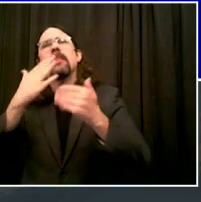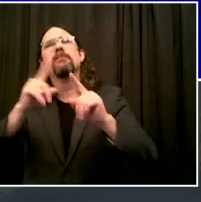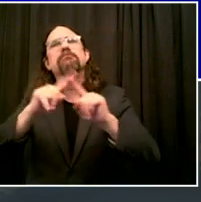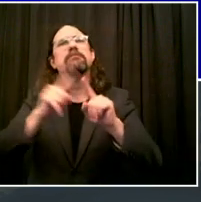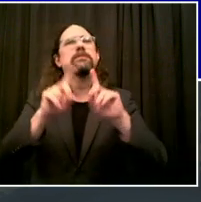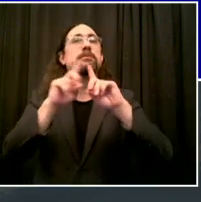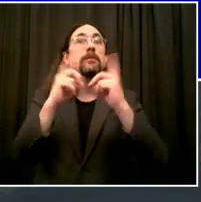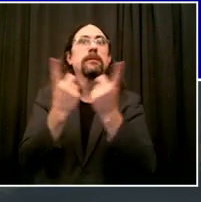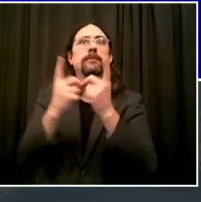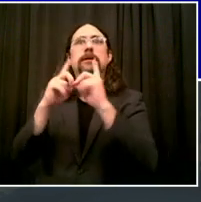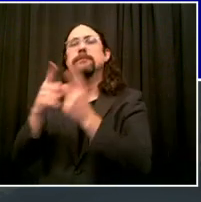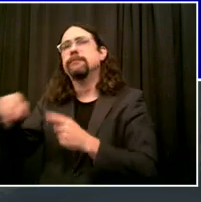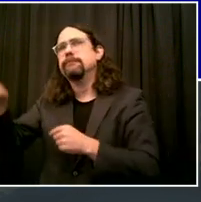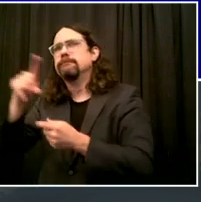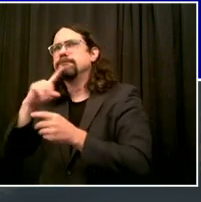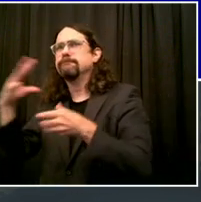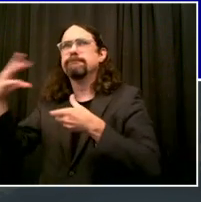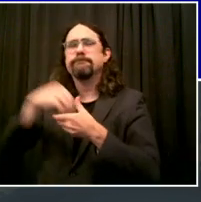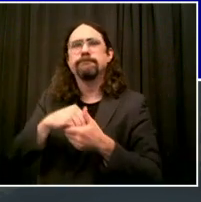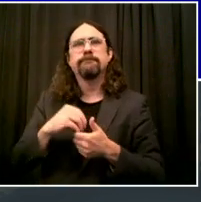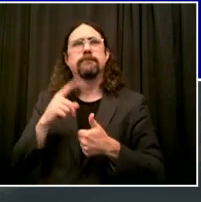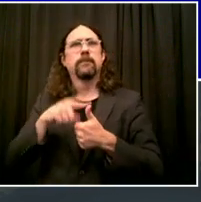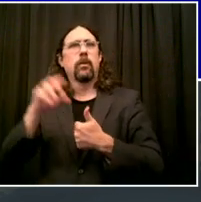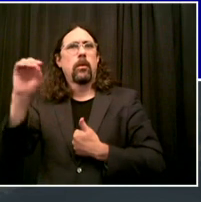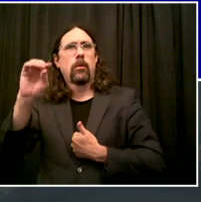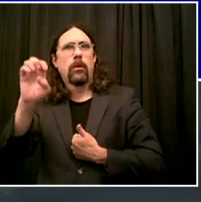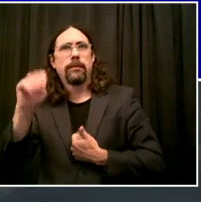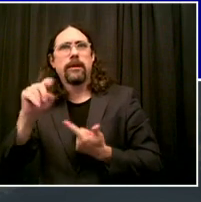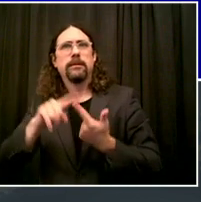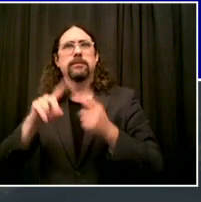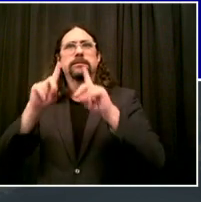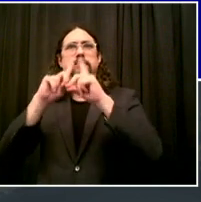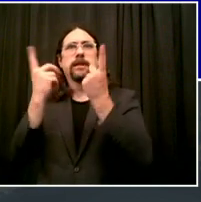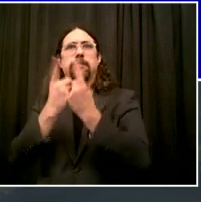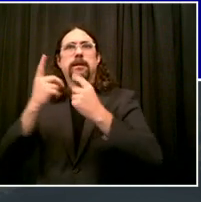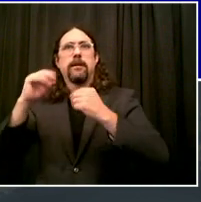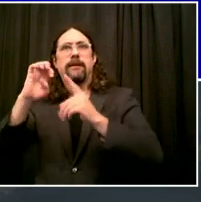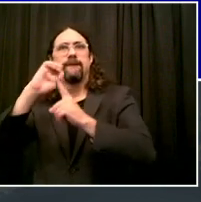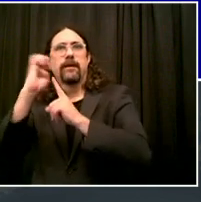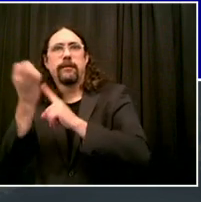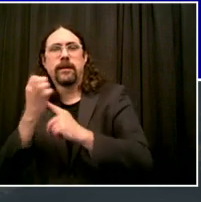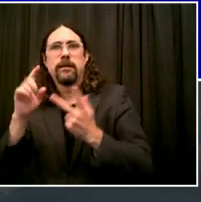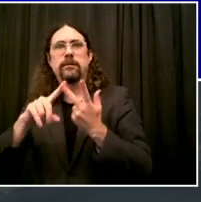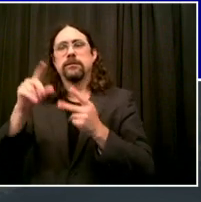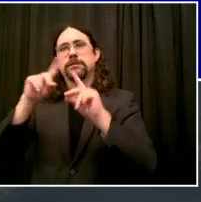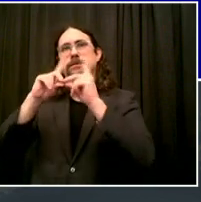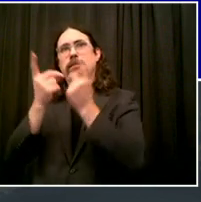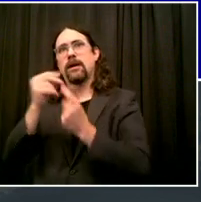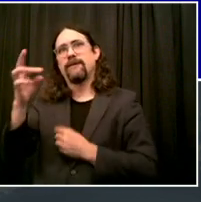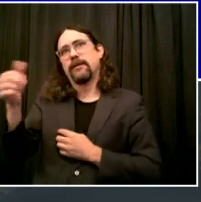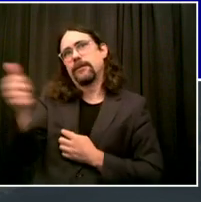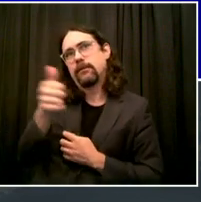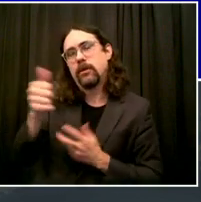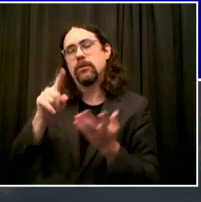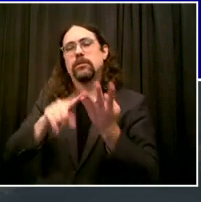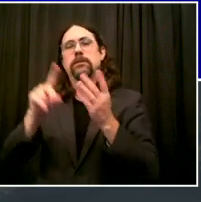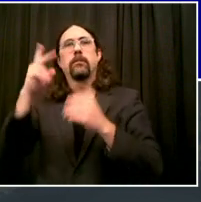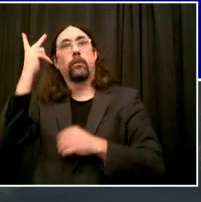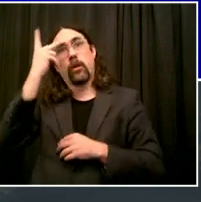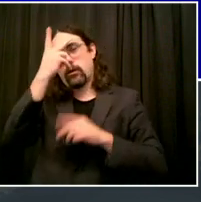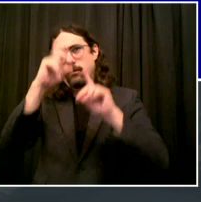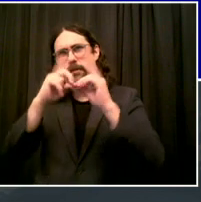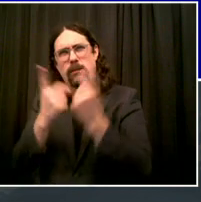Department, the Department of Transportation. It was literally all hands on deck, and we will continue to be committed helping New Yorkers during